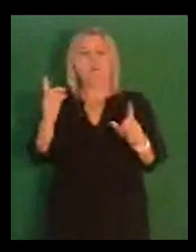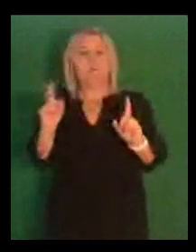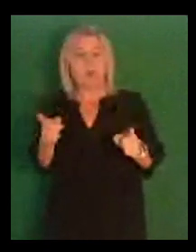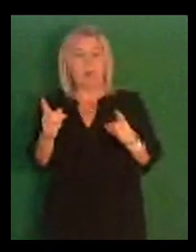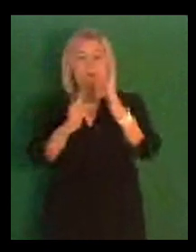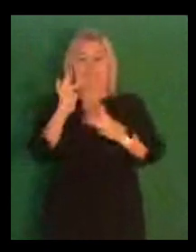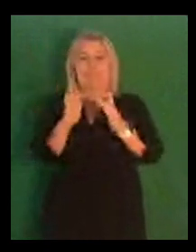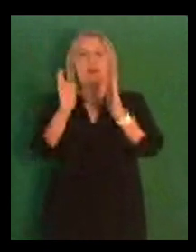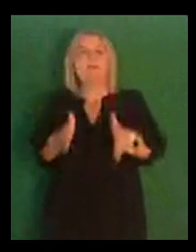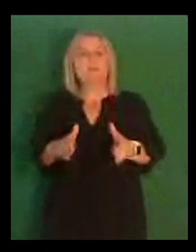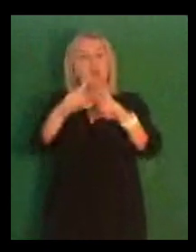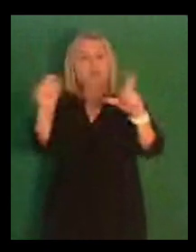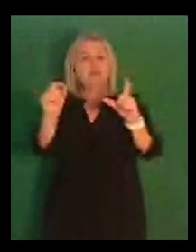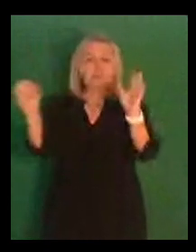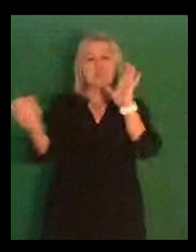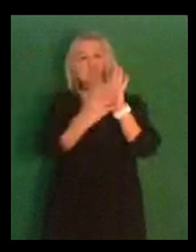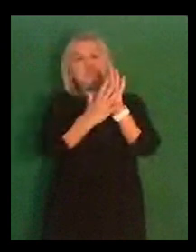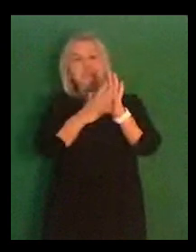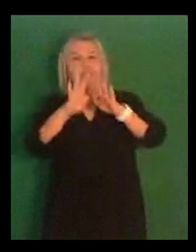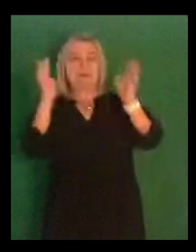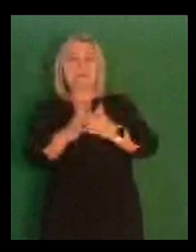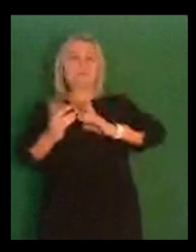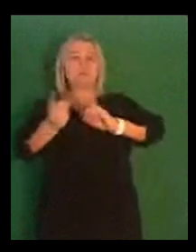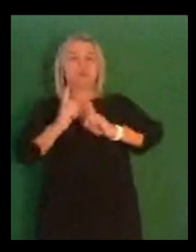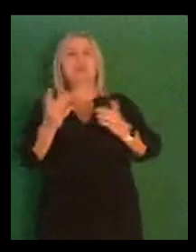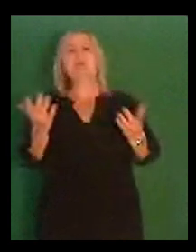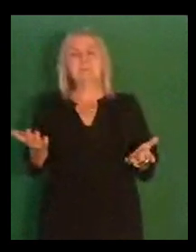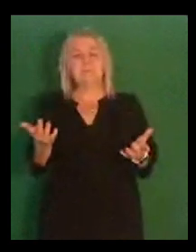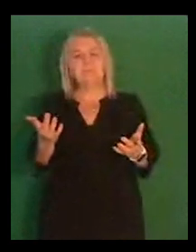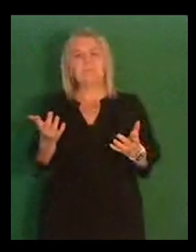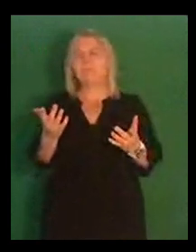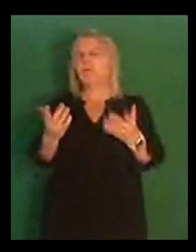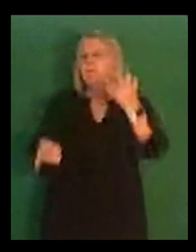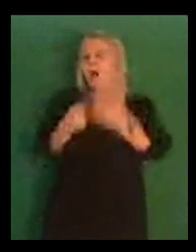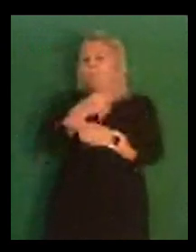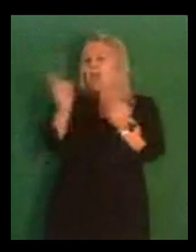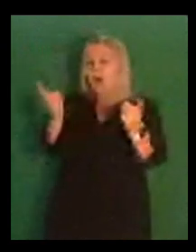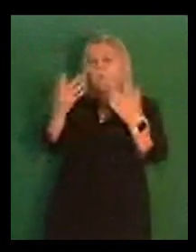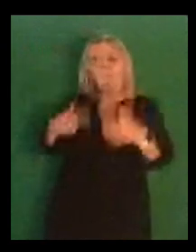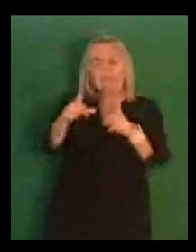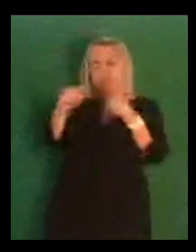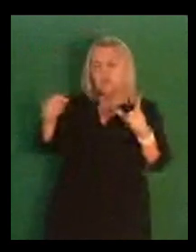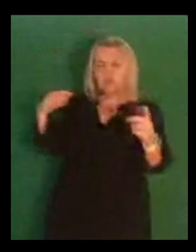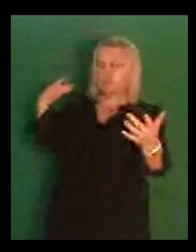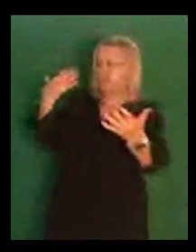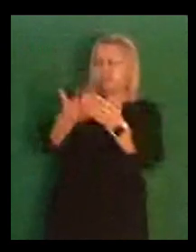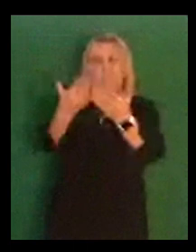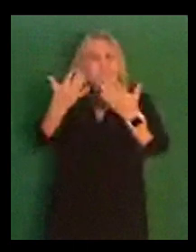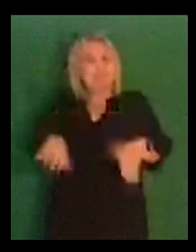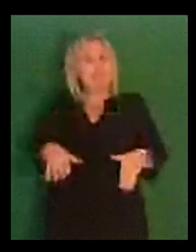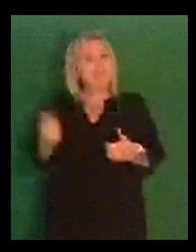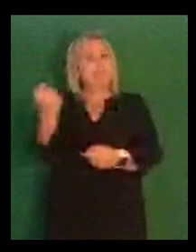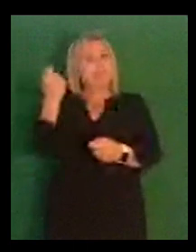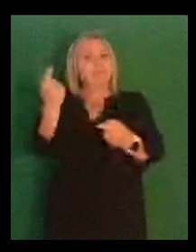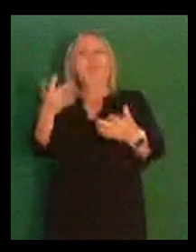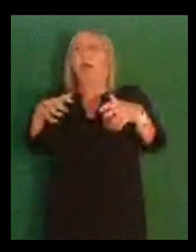into the aspect of the conversation, because there's so many people that have already been working in digital all this time. And so trying to look at